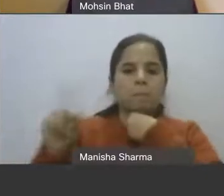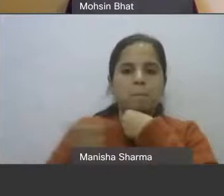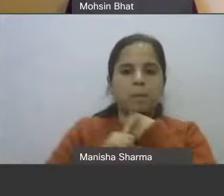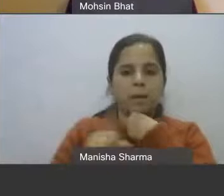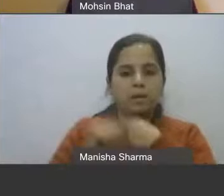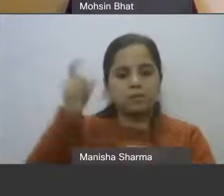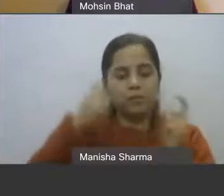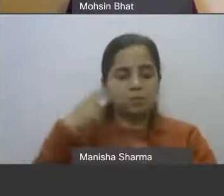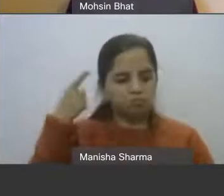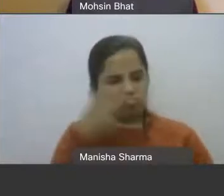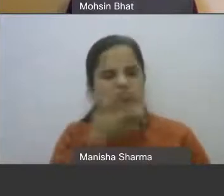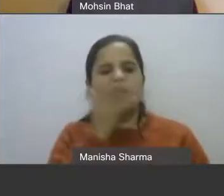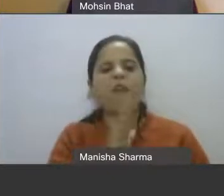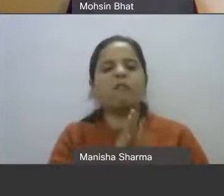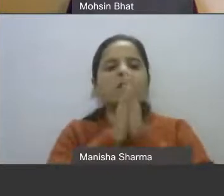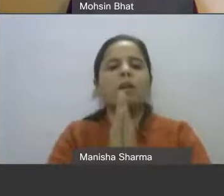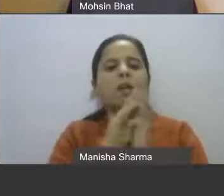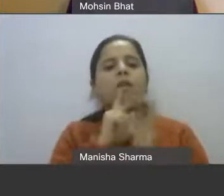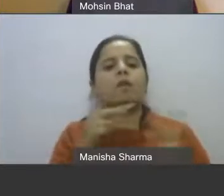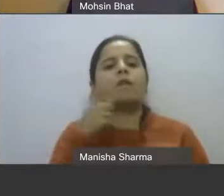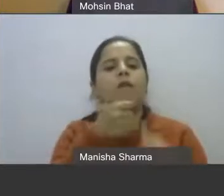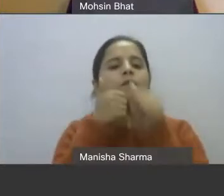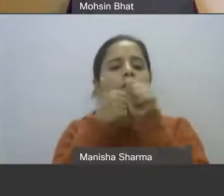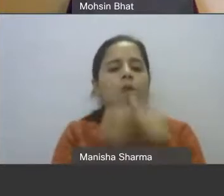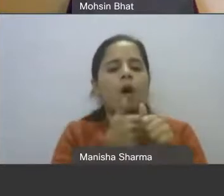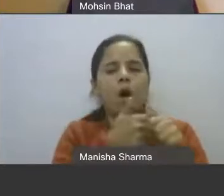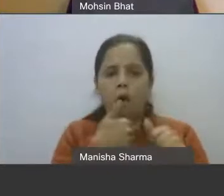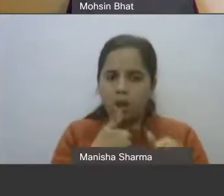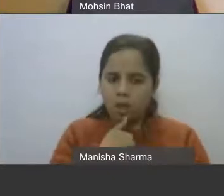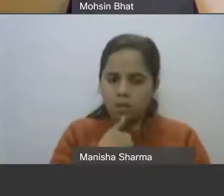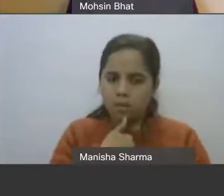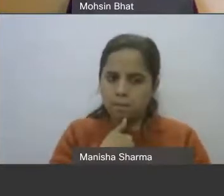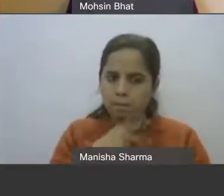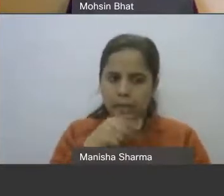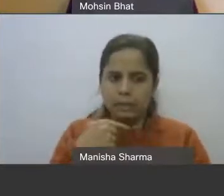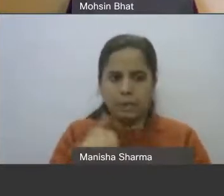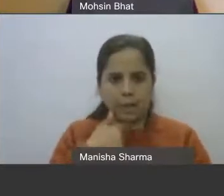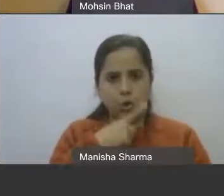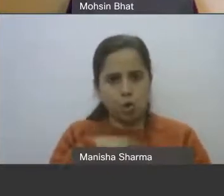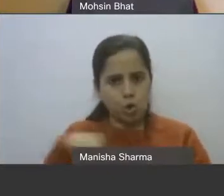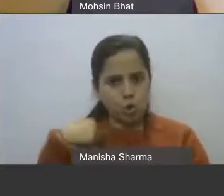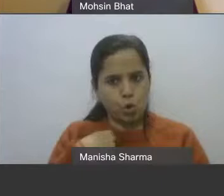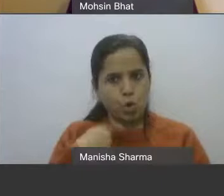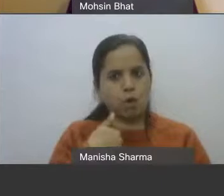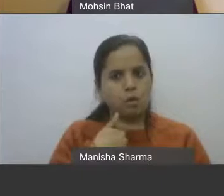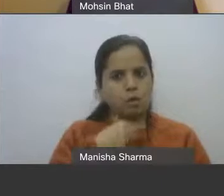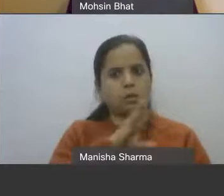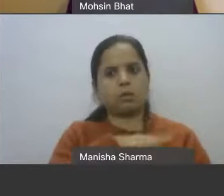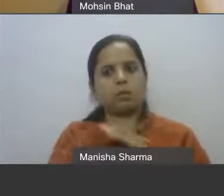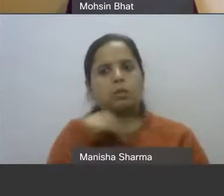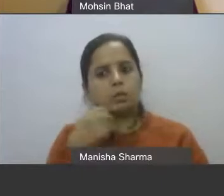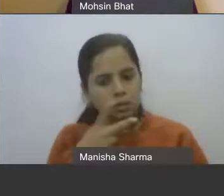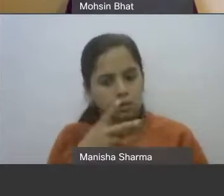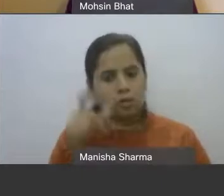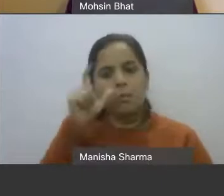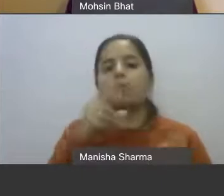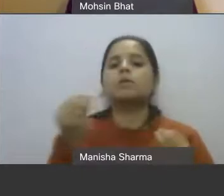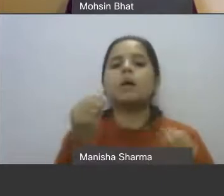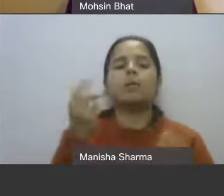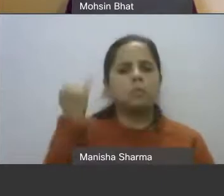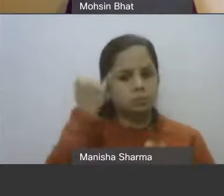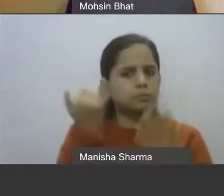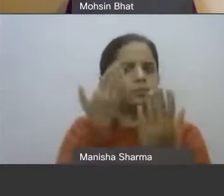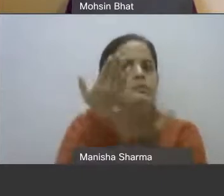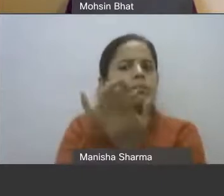have that trait essentially is a cost upon you. And it's interesting because this is sometimes people suggest that this